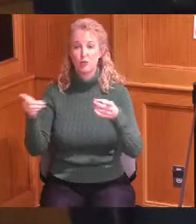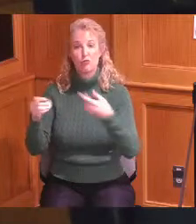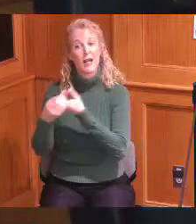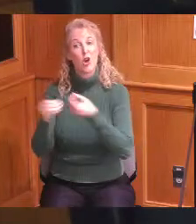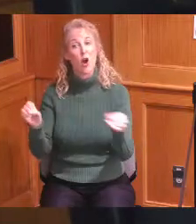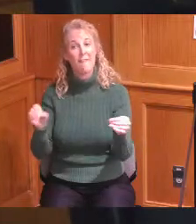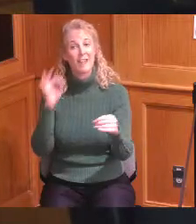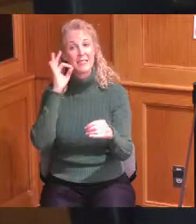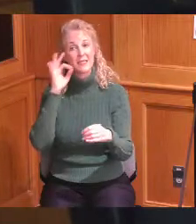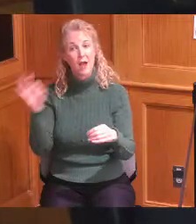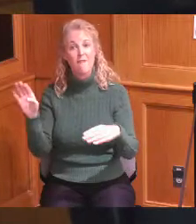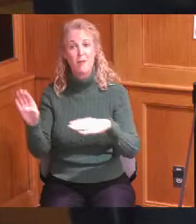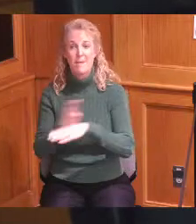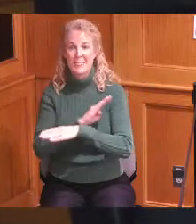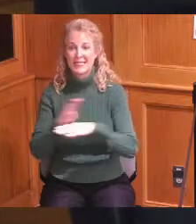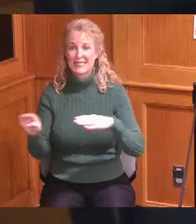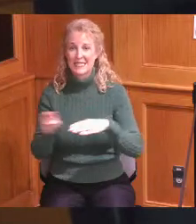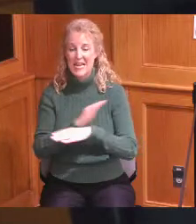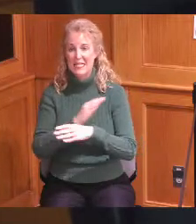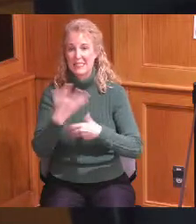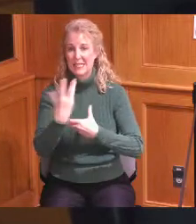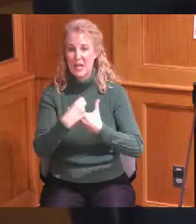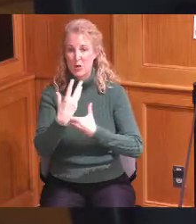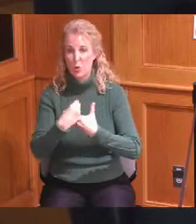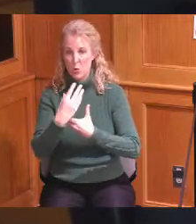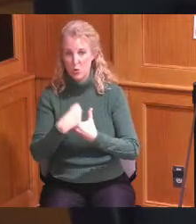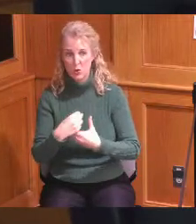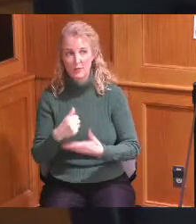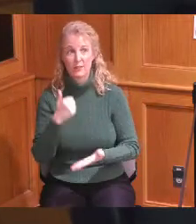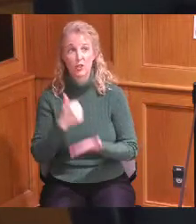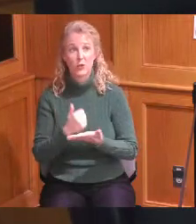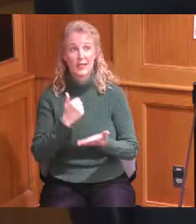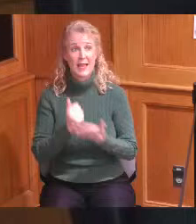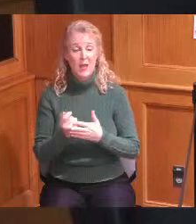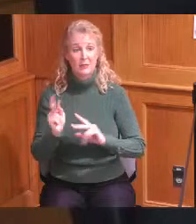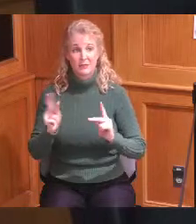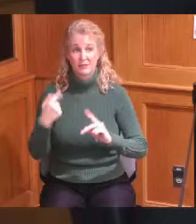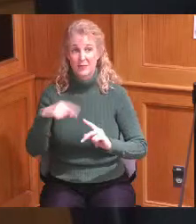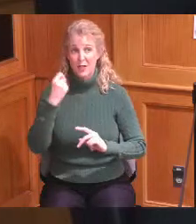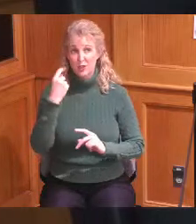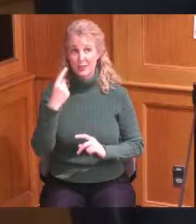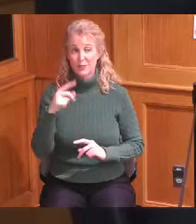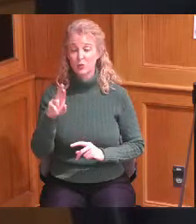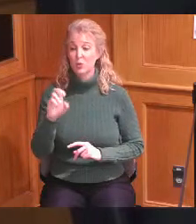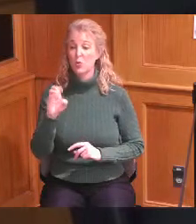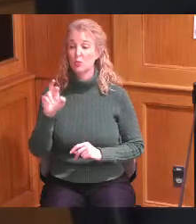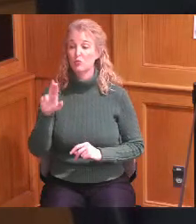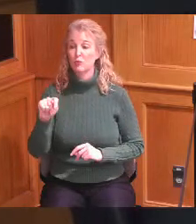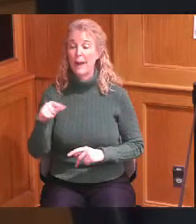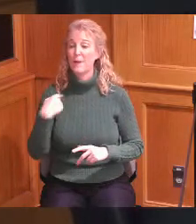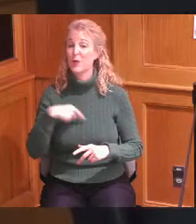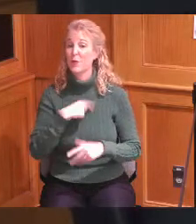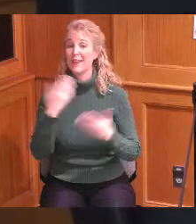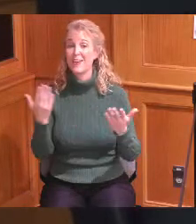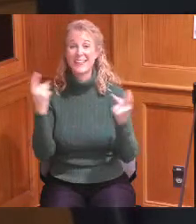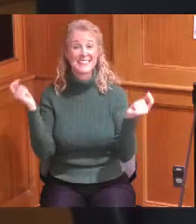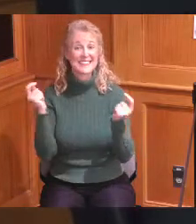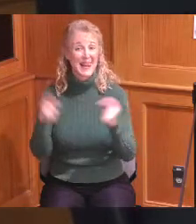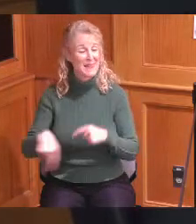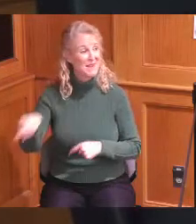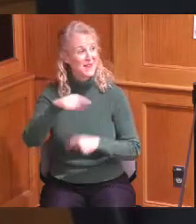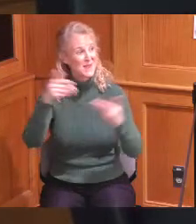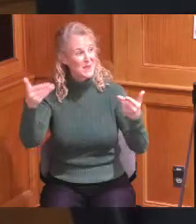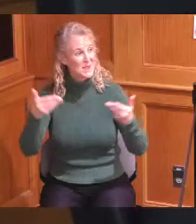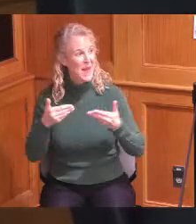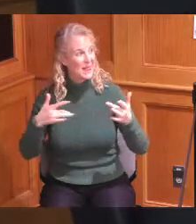some individuals here to help us better understand the impacts of this program. So Robert, we are here to celebrate your work. Welcome.